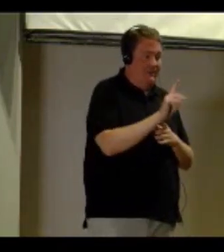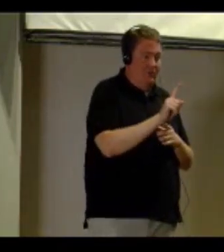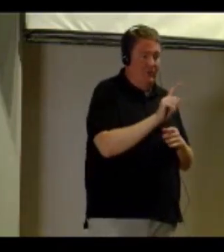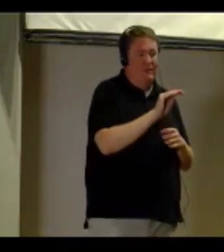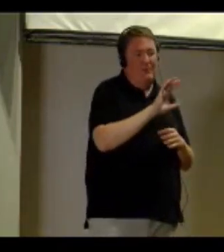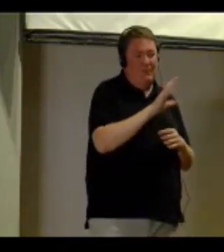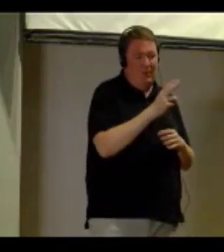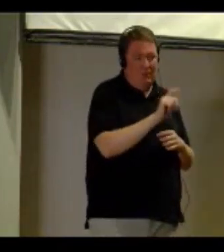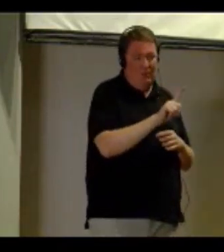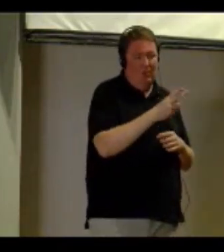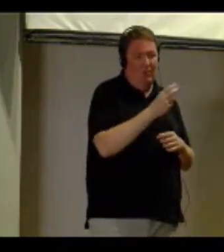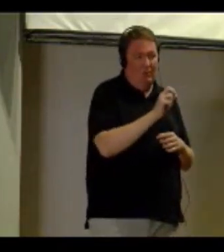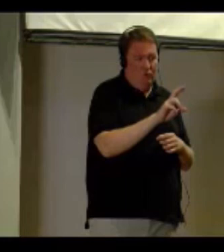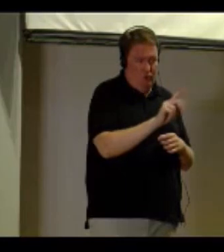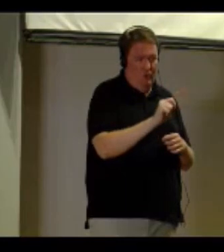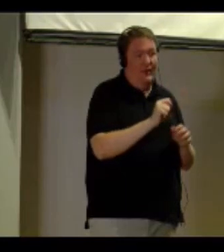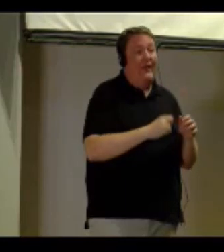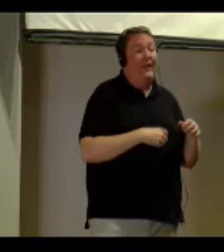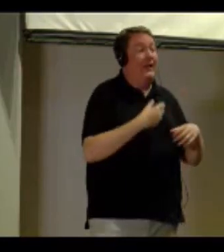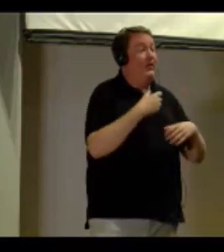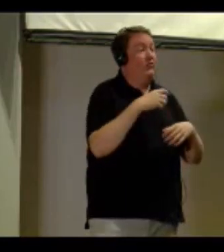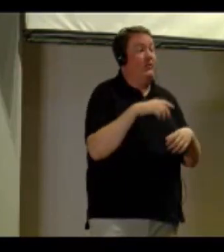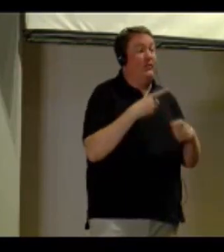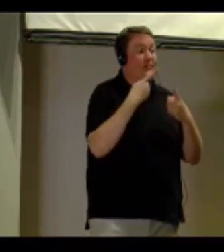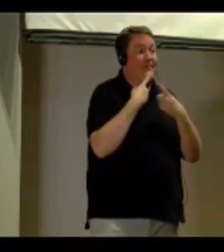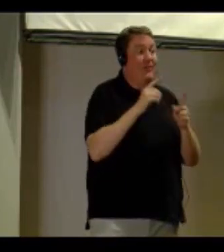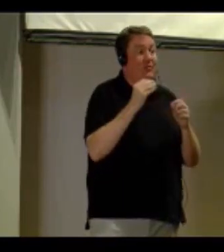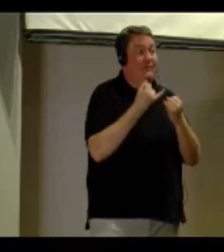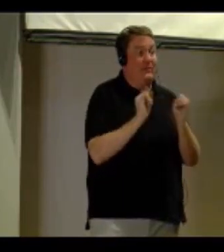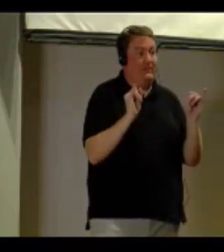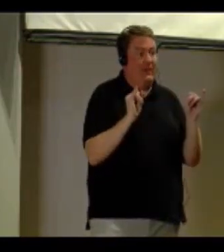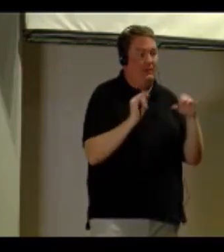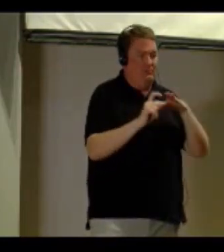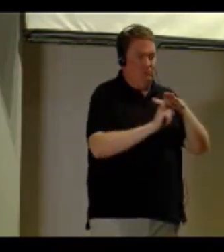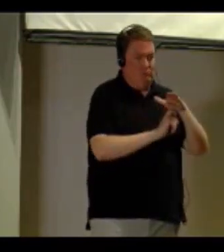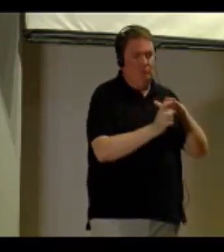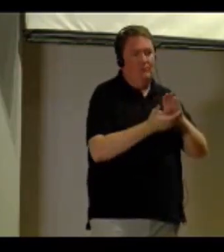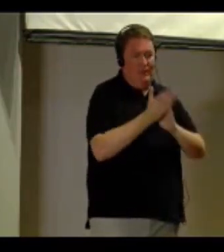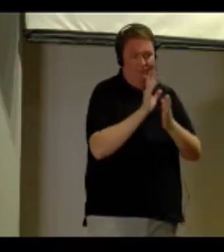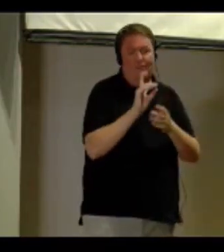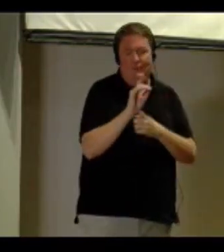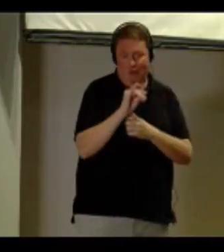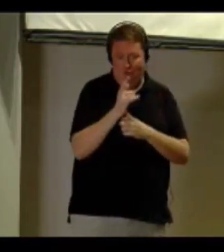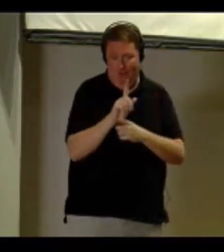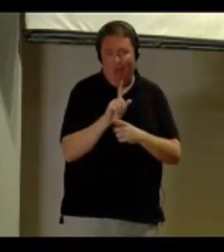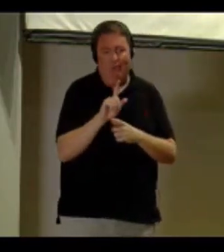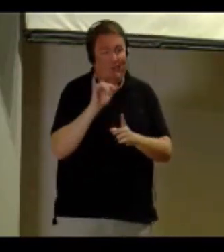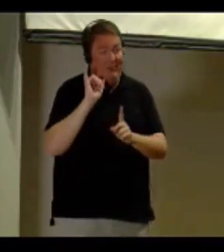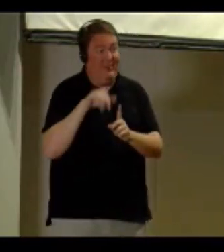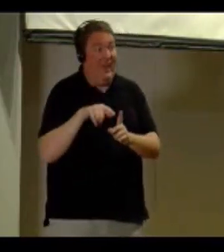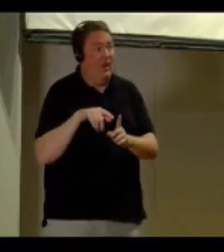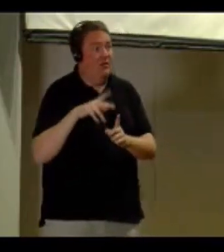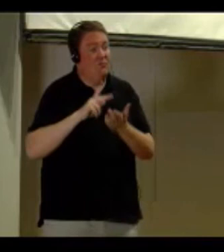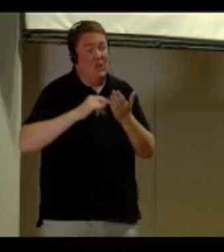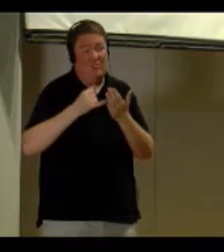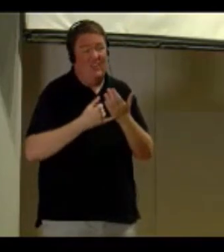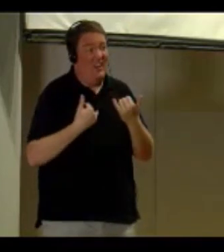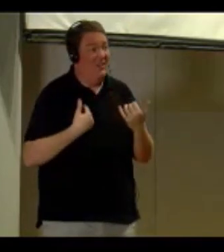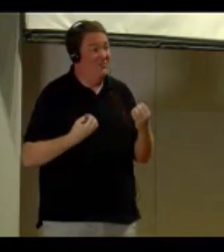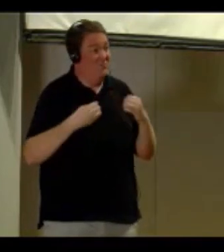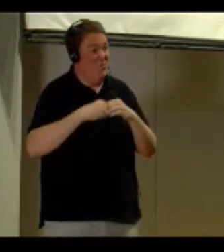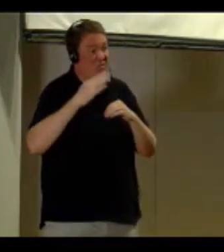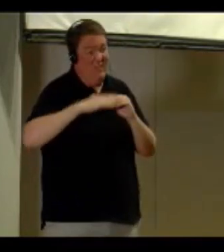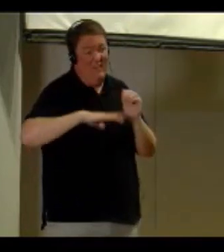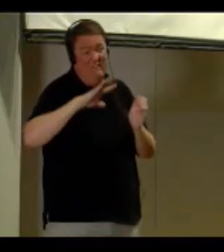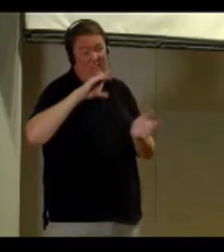with the digitization of the Declaration of Independence. Project Gutenberg now boasts over